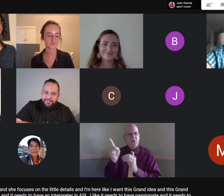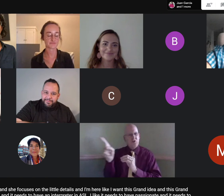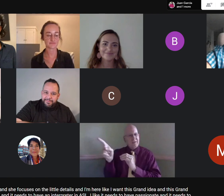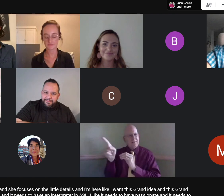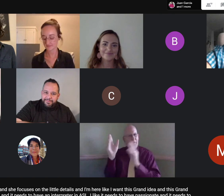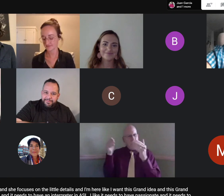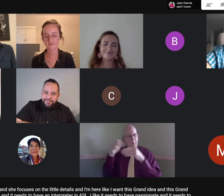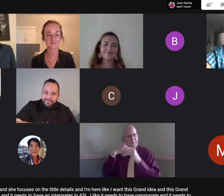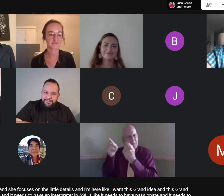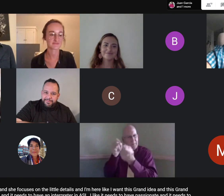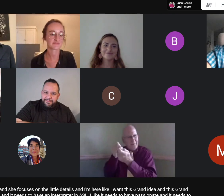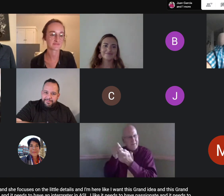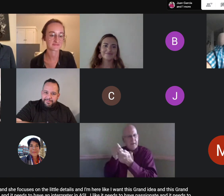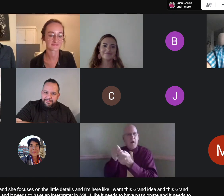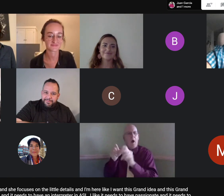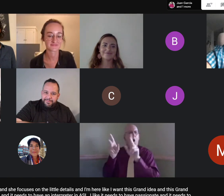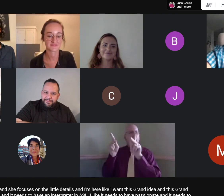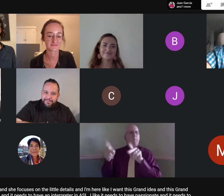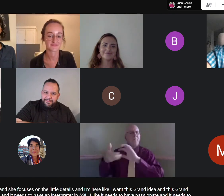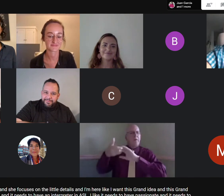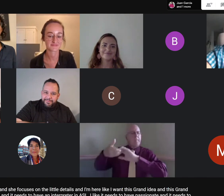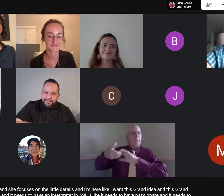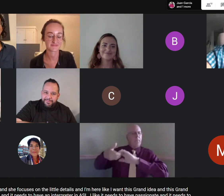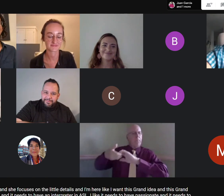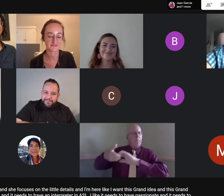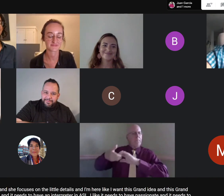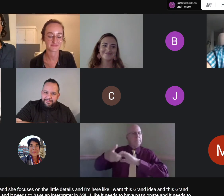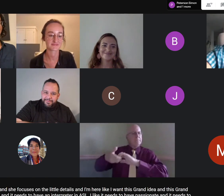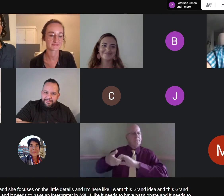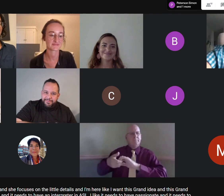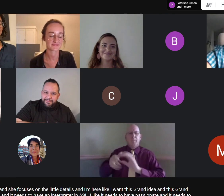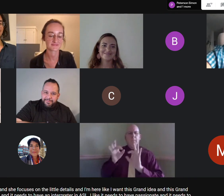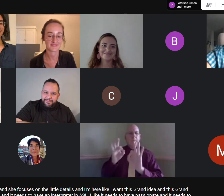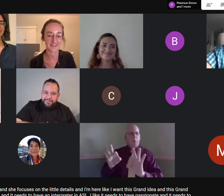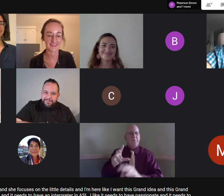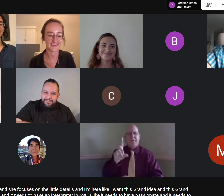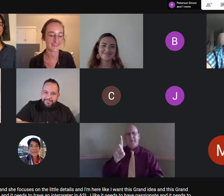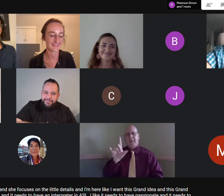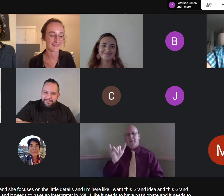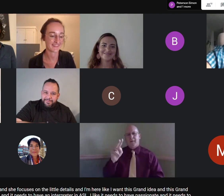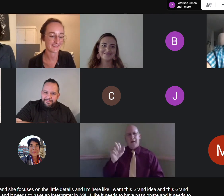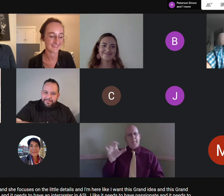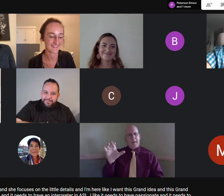That is so accurate of our dynamic. Like, go. Anyway.